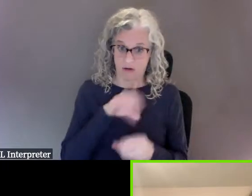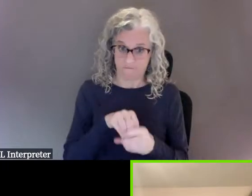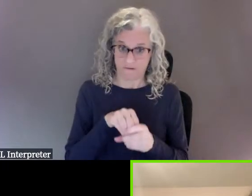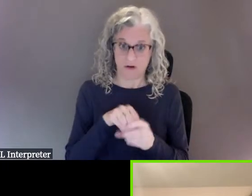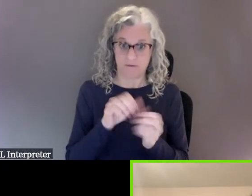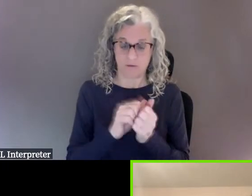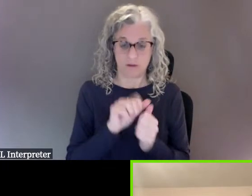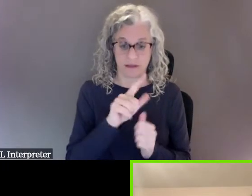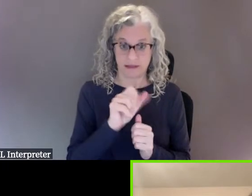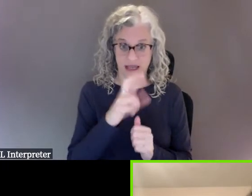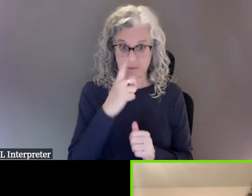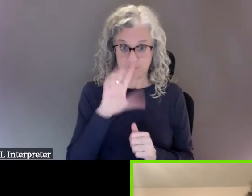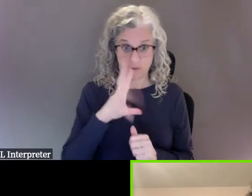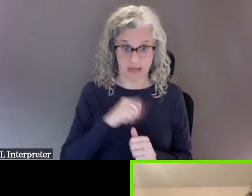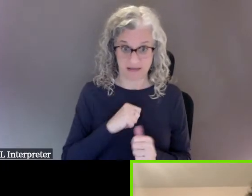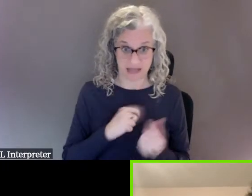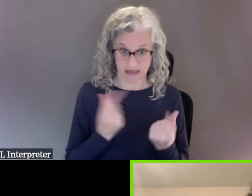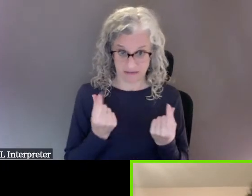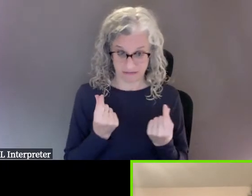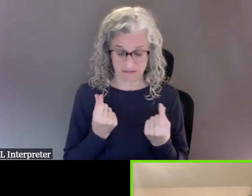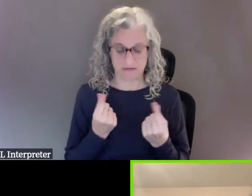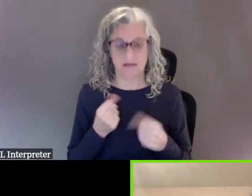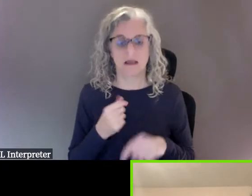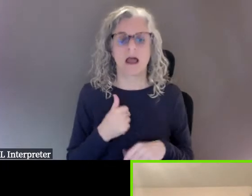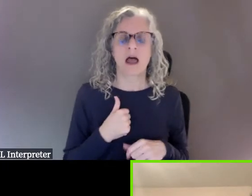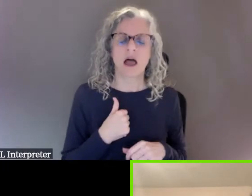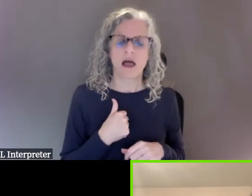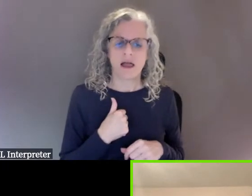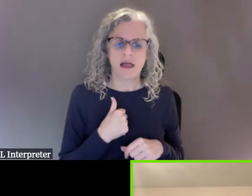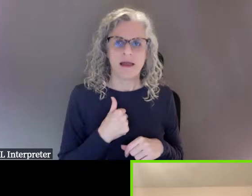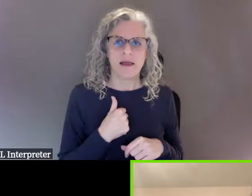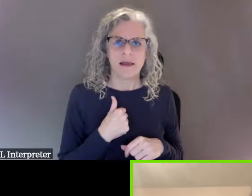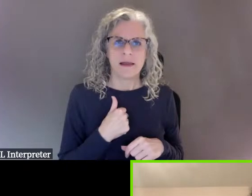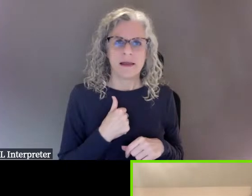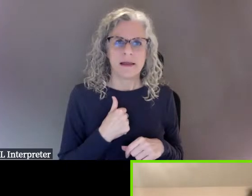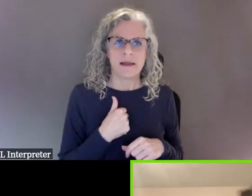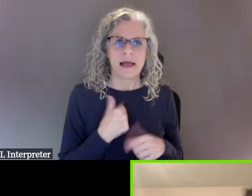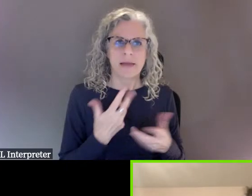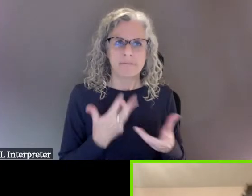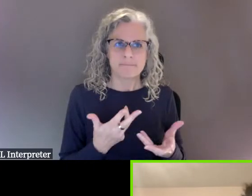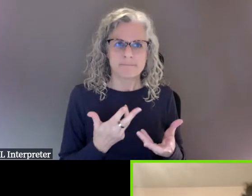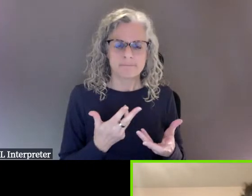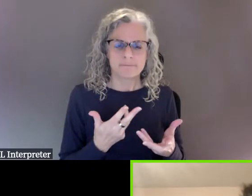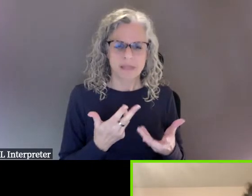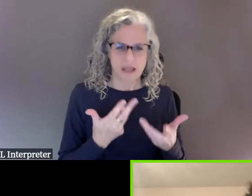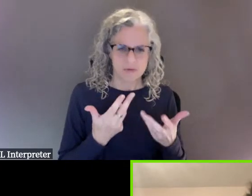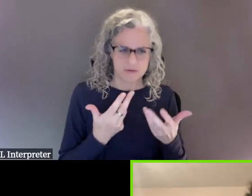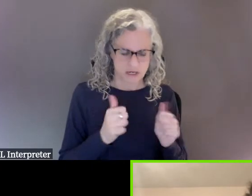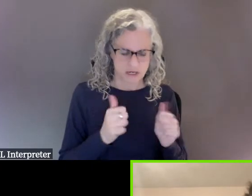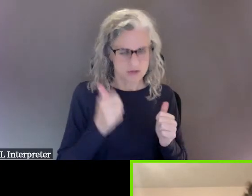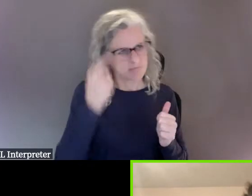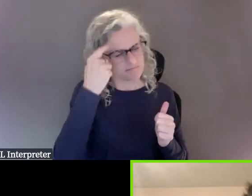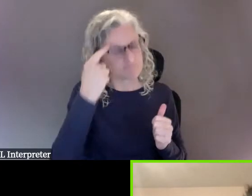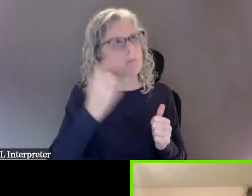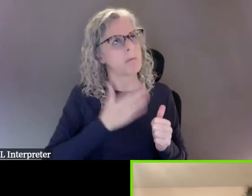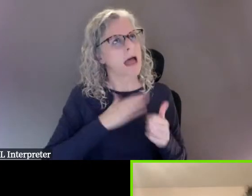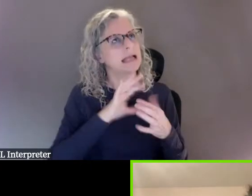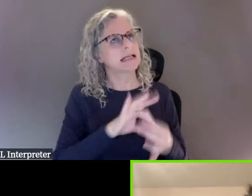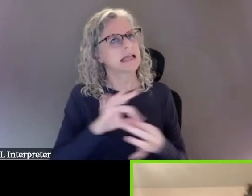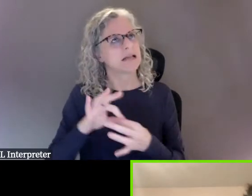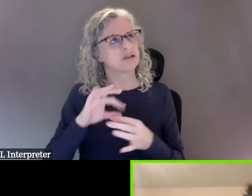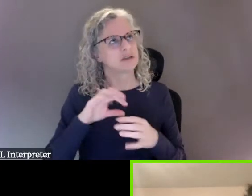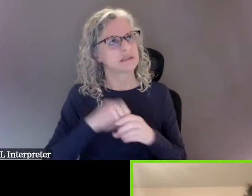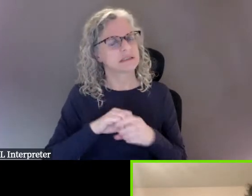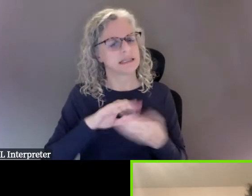for Palestine is I looked at the way that, what connections do I have as a person in my community?